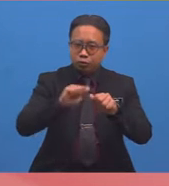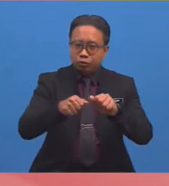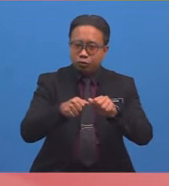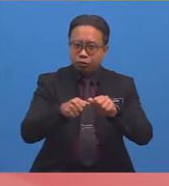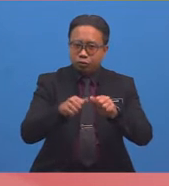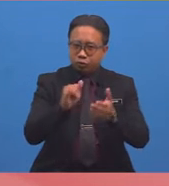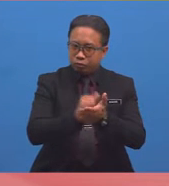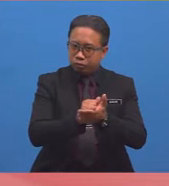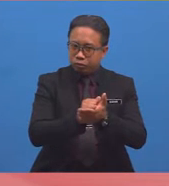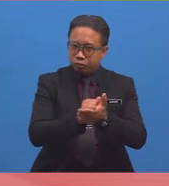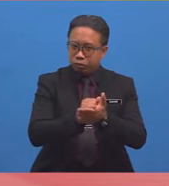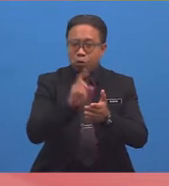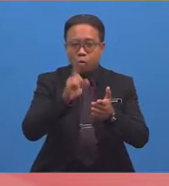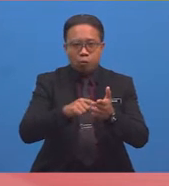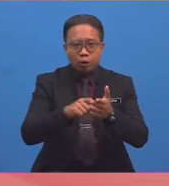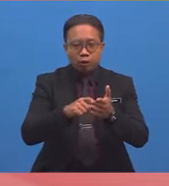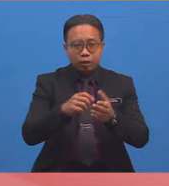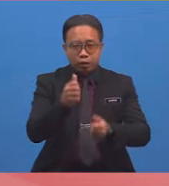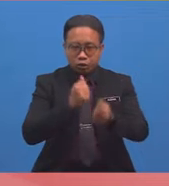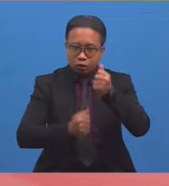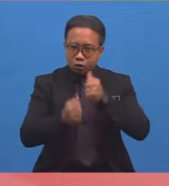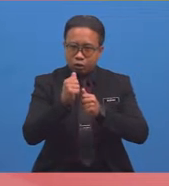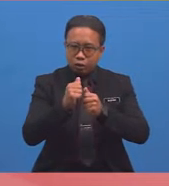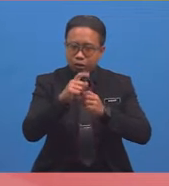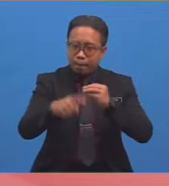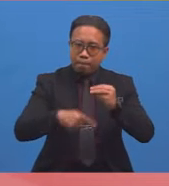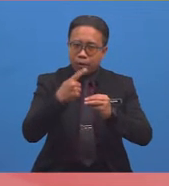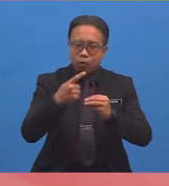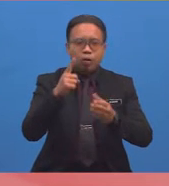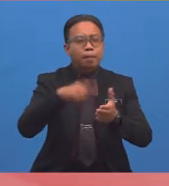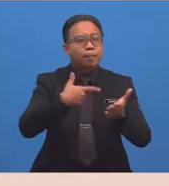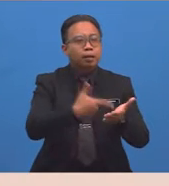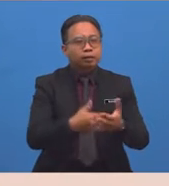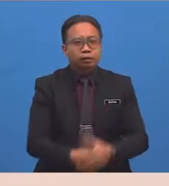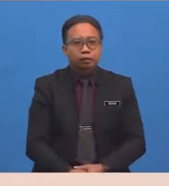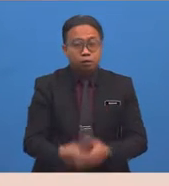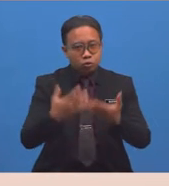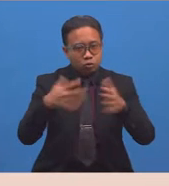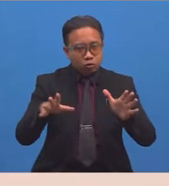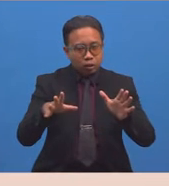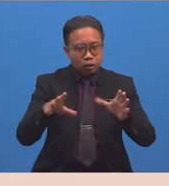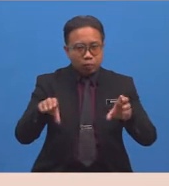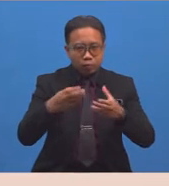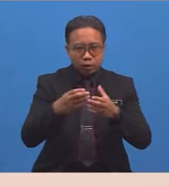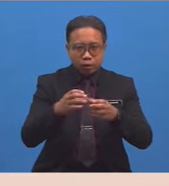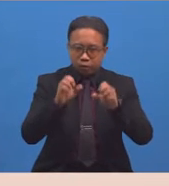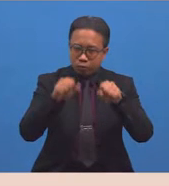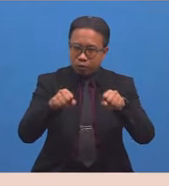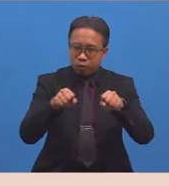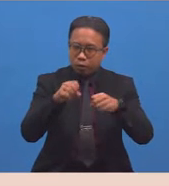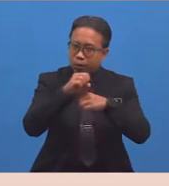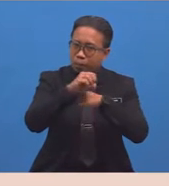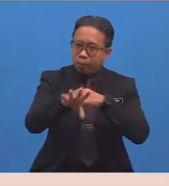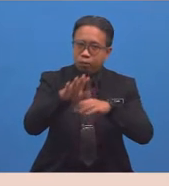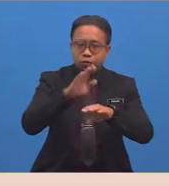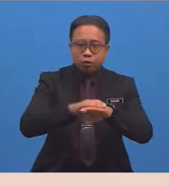So, that's pretty much what the action is about. What more, grammarist? Once you're done, you may post